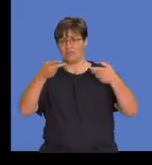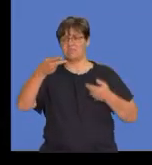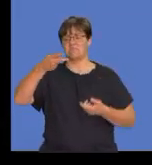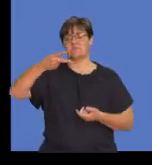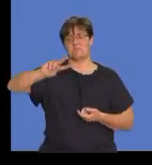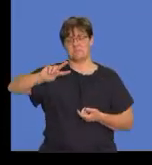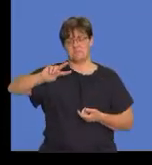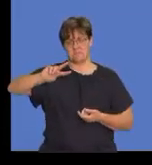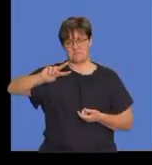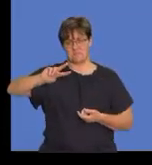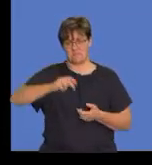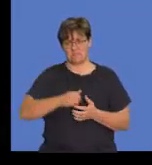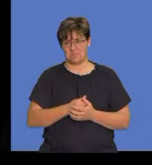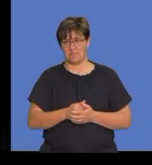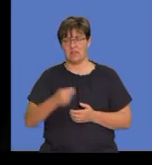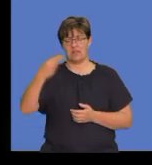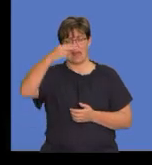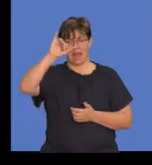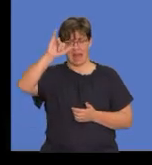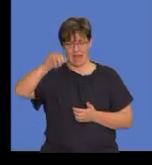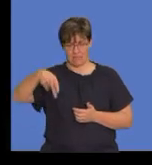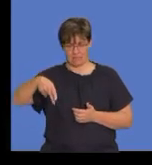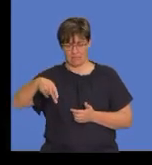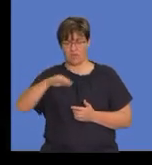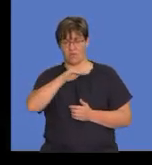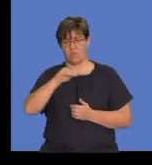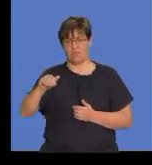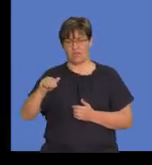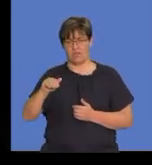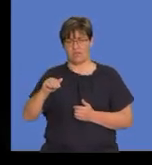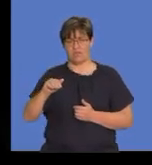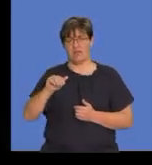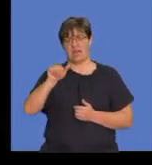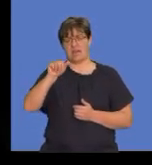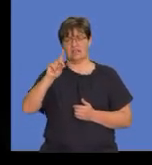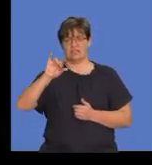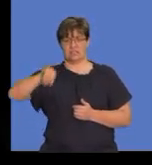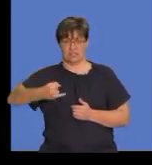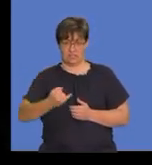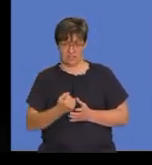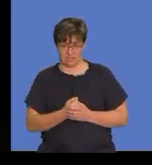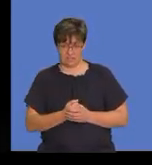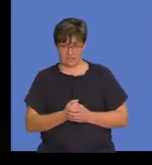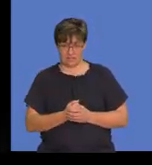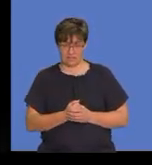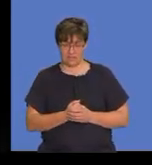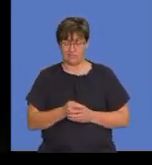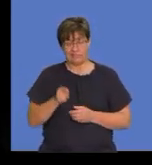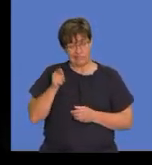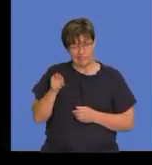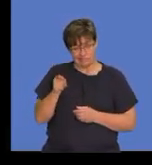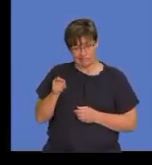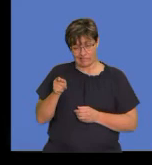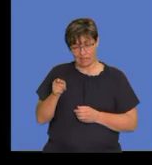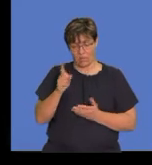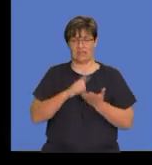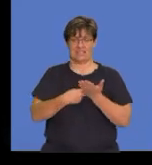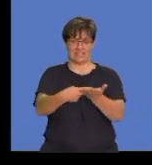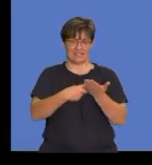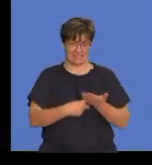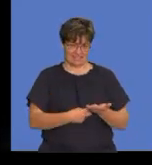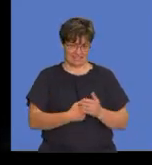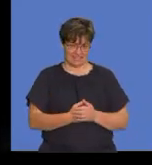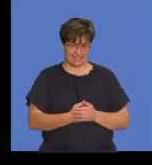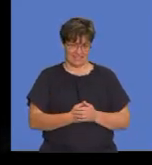will tip n times, and it will then become hyp over adjacent. So